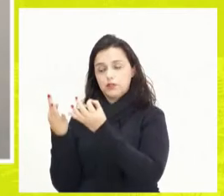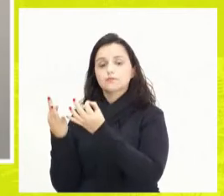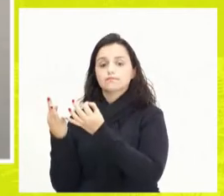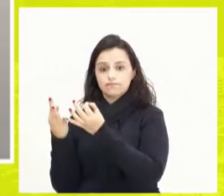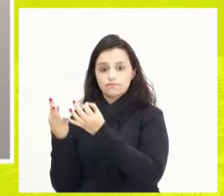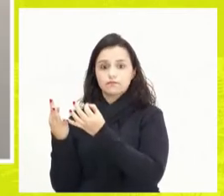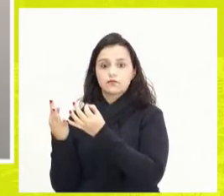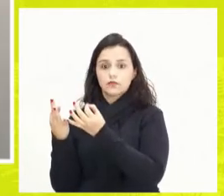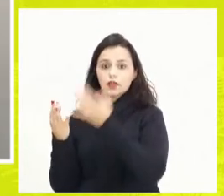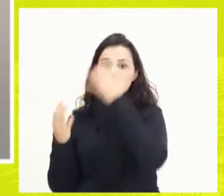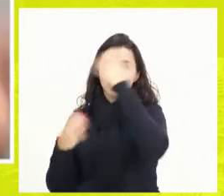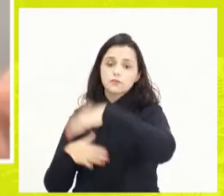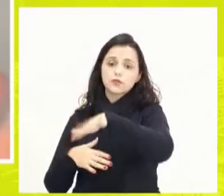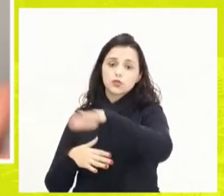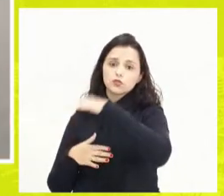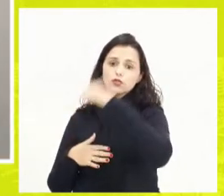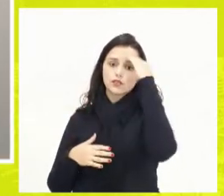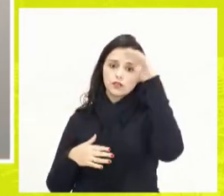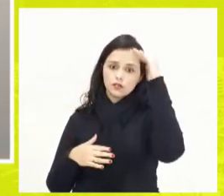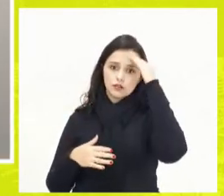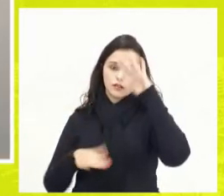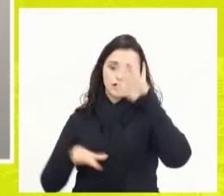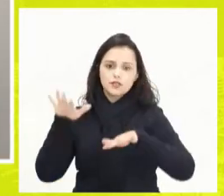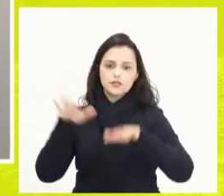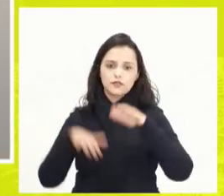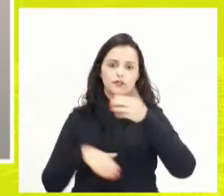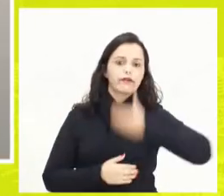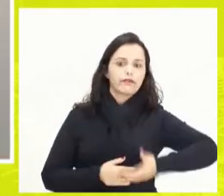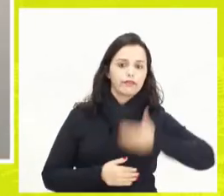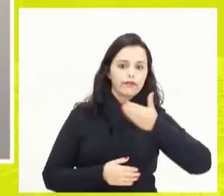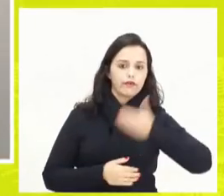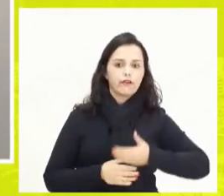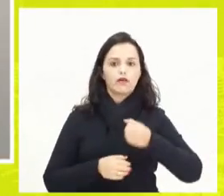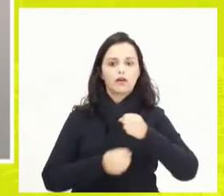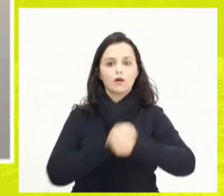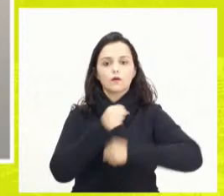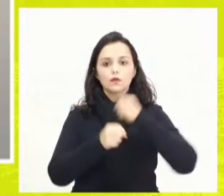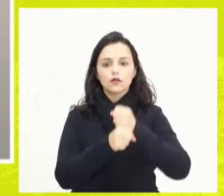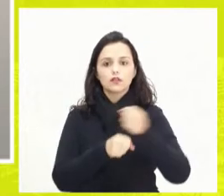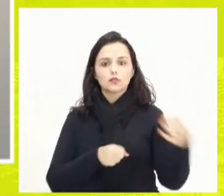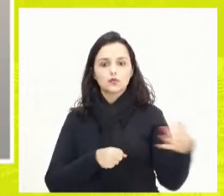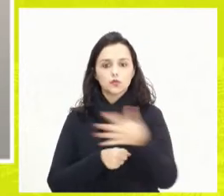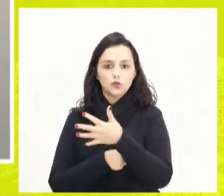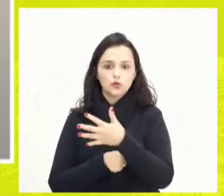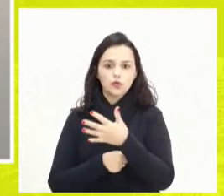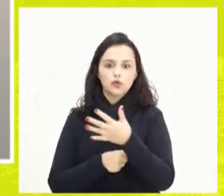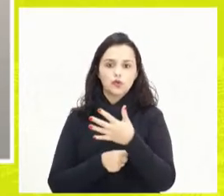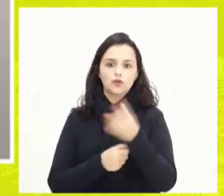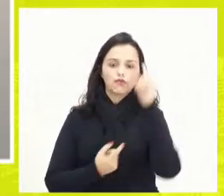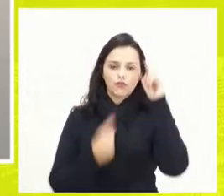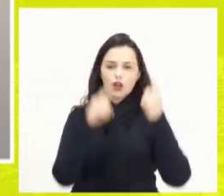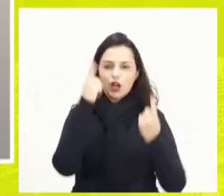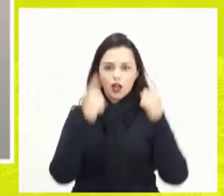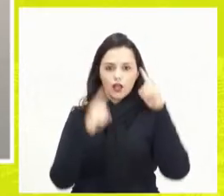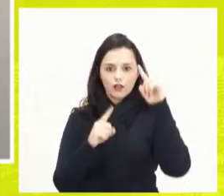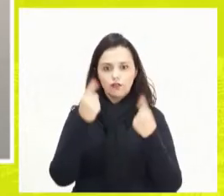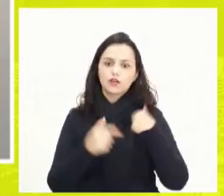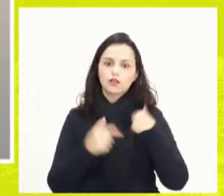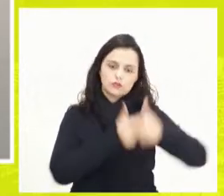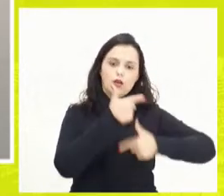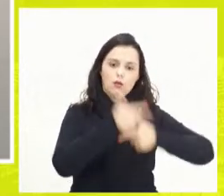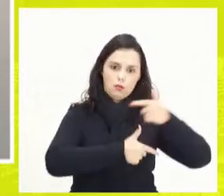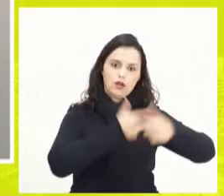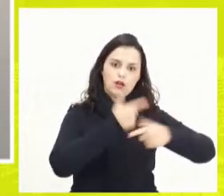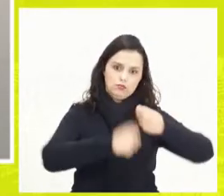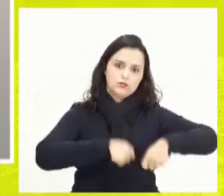family it's okay for people to understand that there is you know duty on christmas new year's carnival but it does